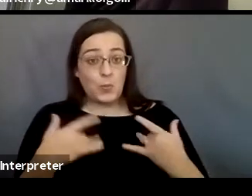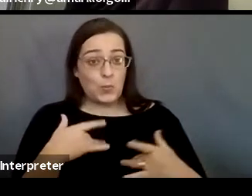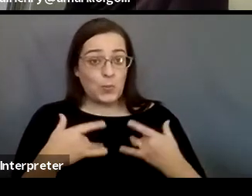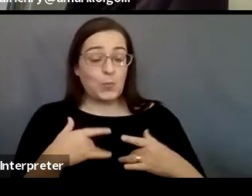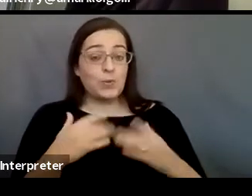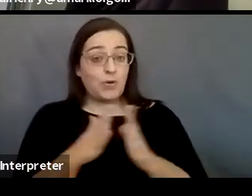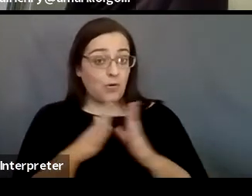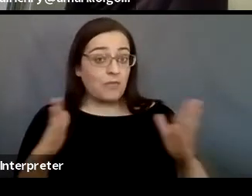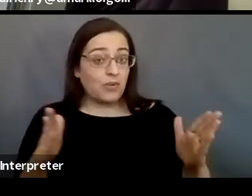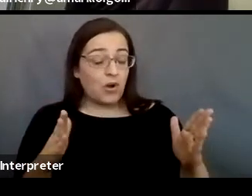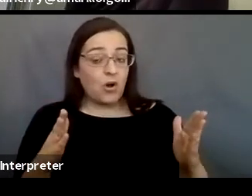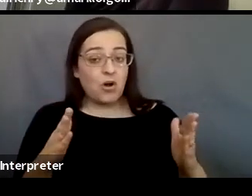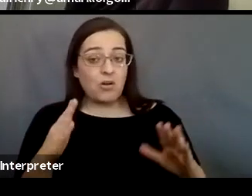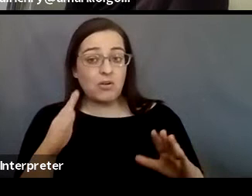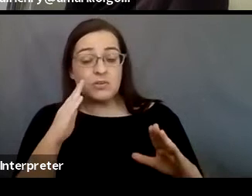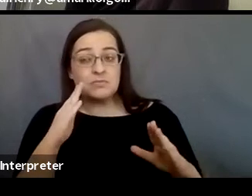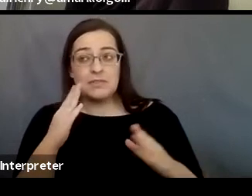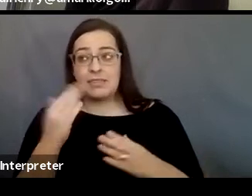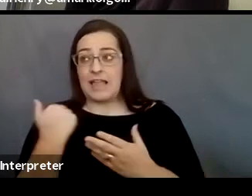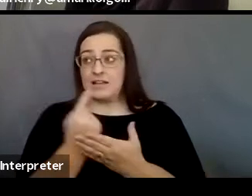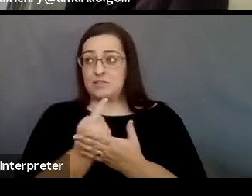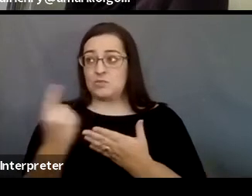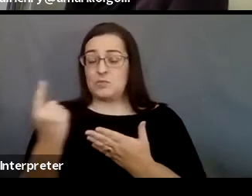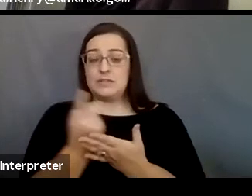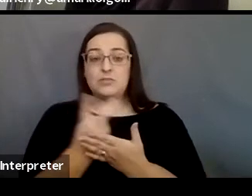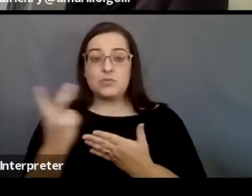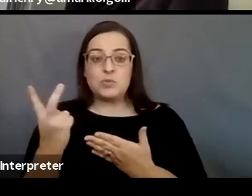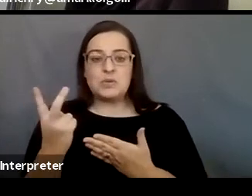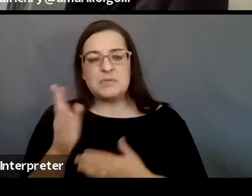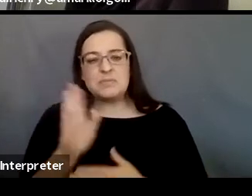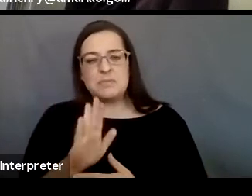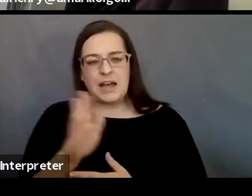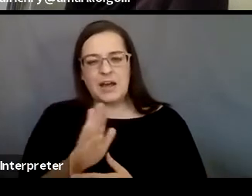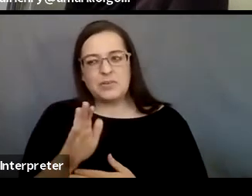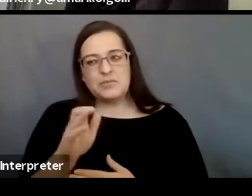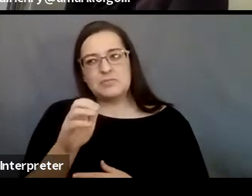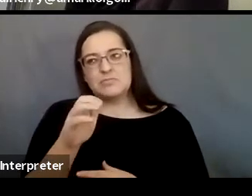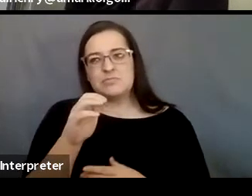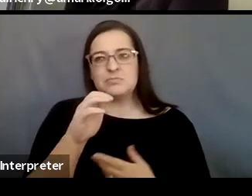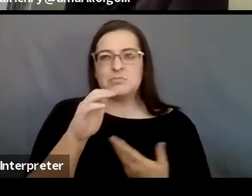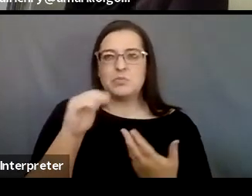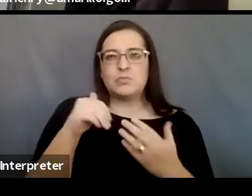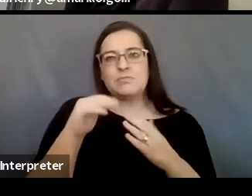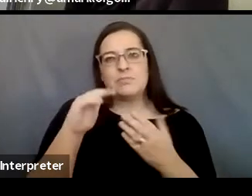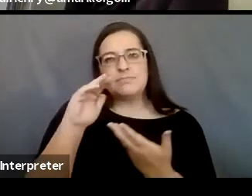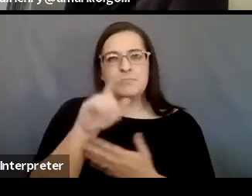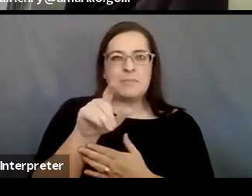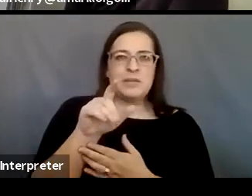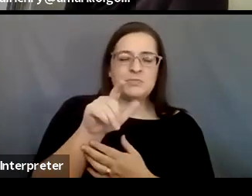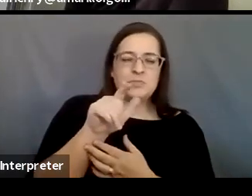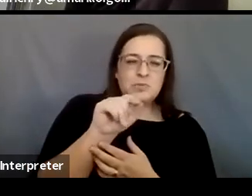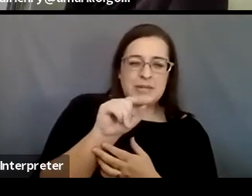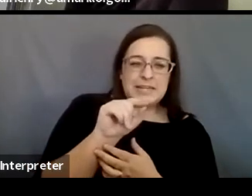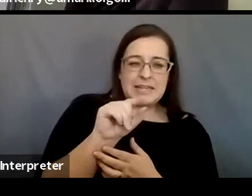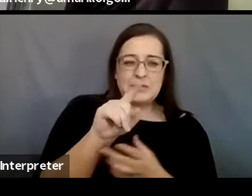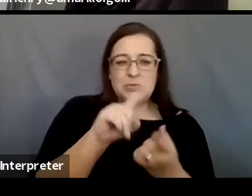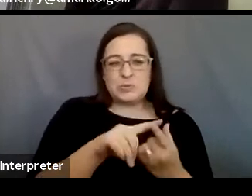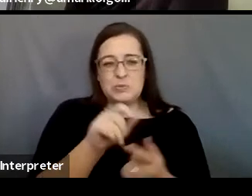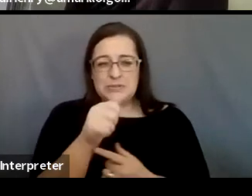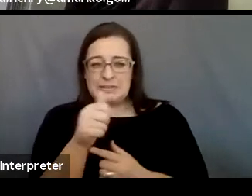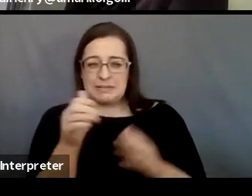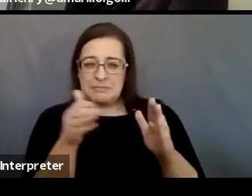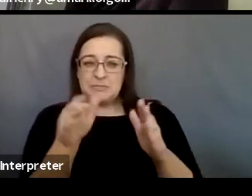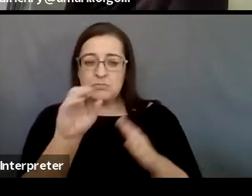Overall, we're looking at, over the last week or two, we've been in the teens to low 20% positivity. A month ago, we were in the